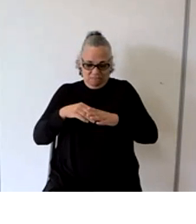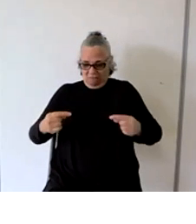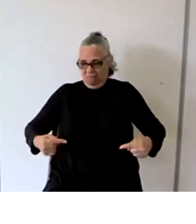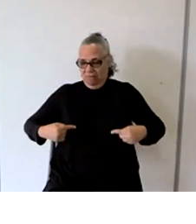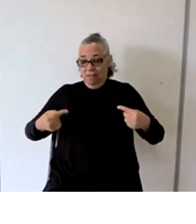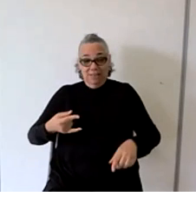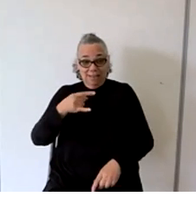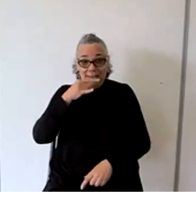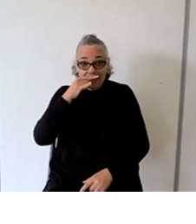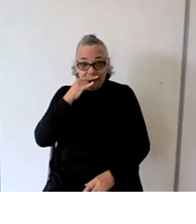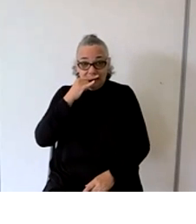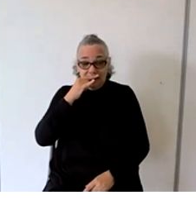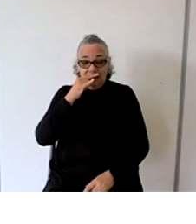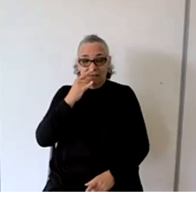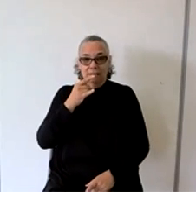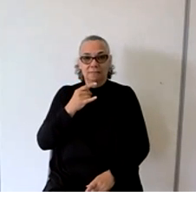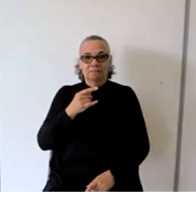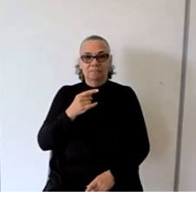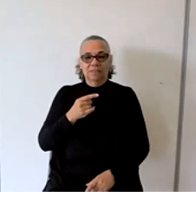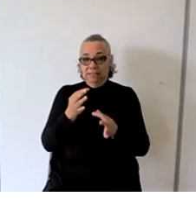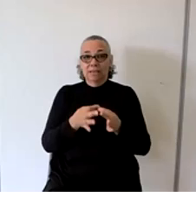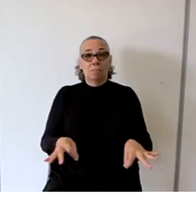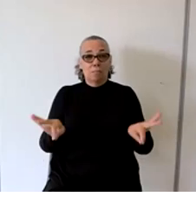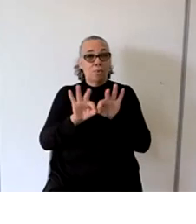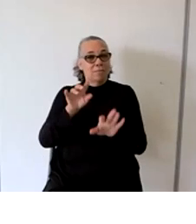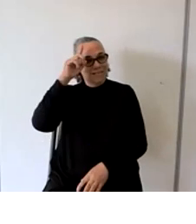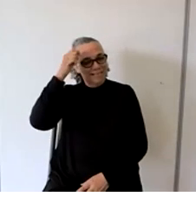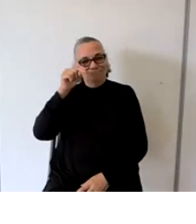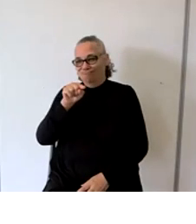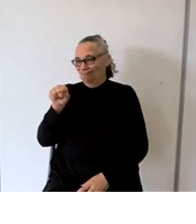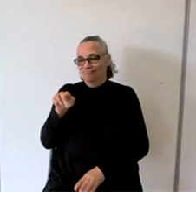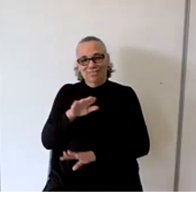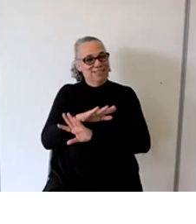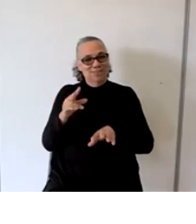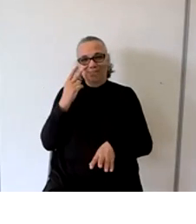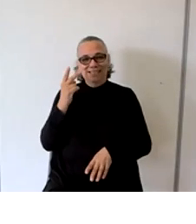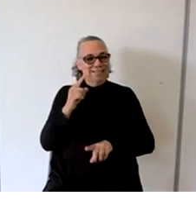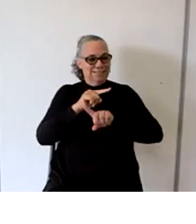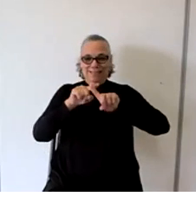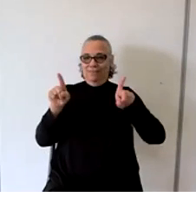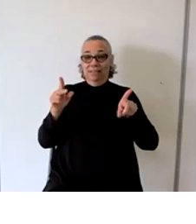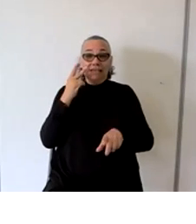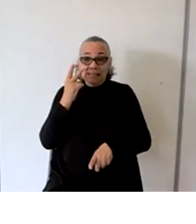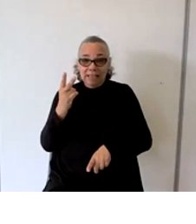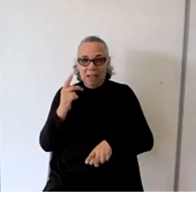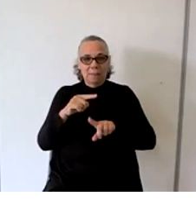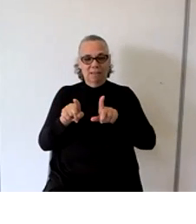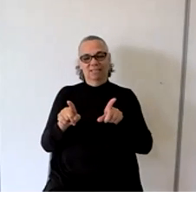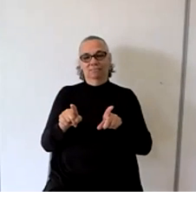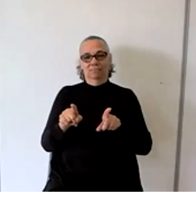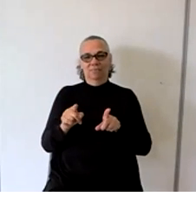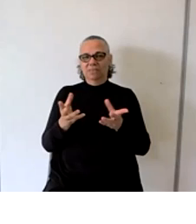kids, you know, it's so important because they don't really see differences, or they see them, but they want to know